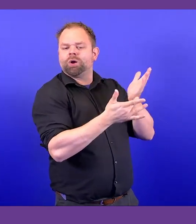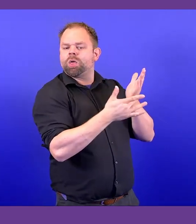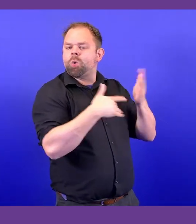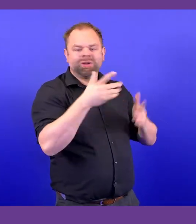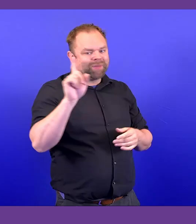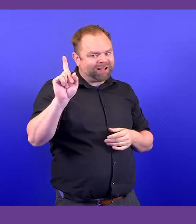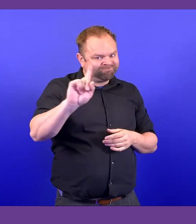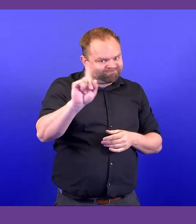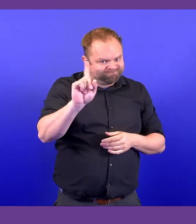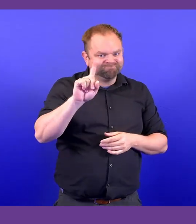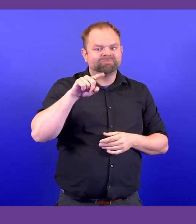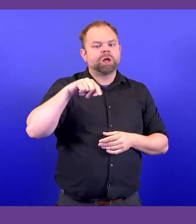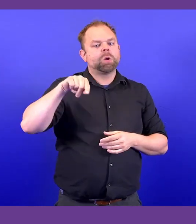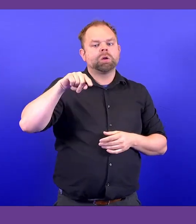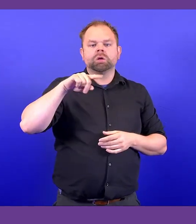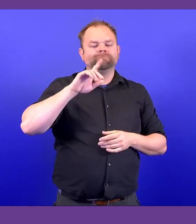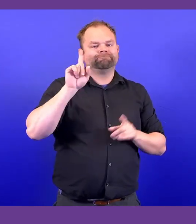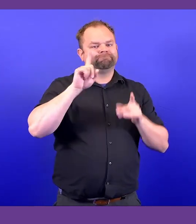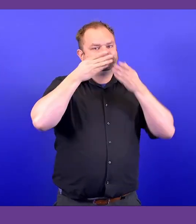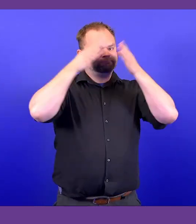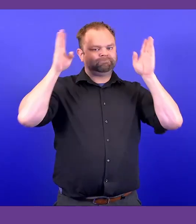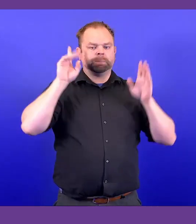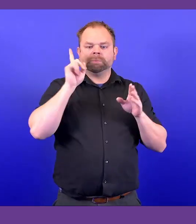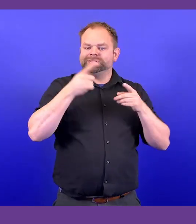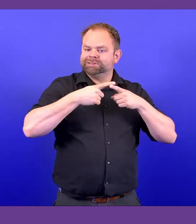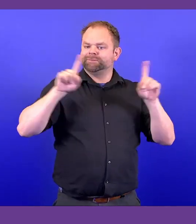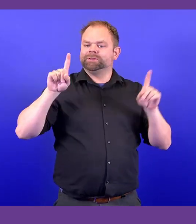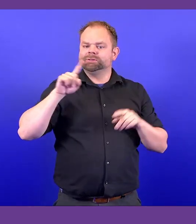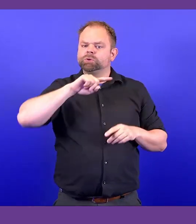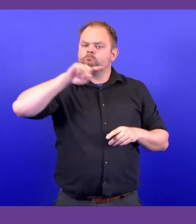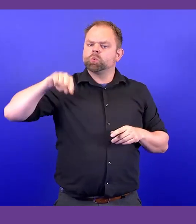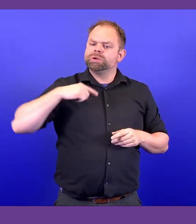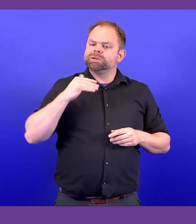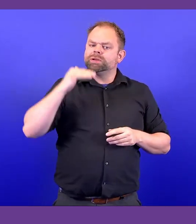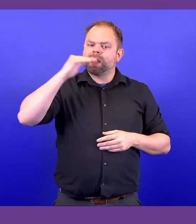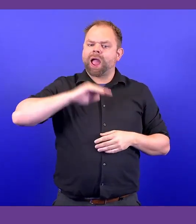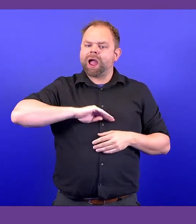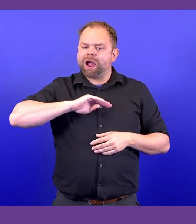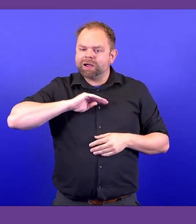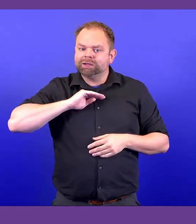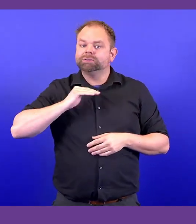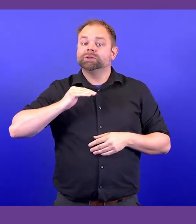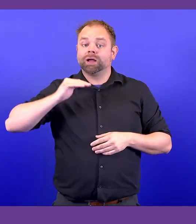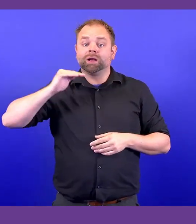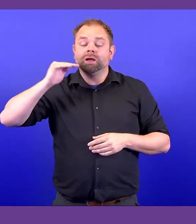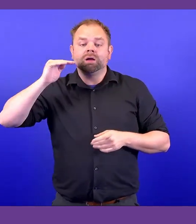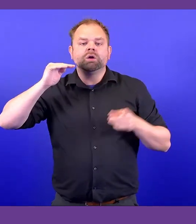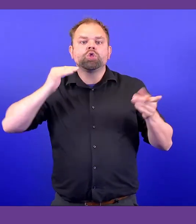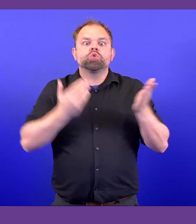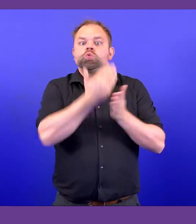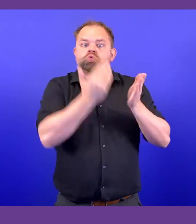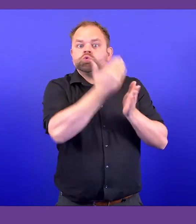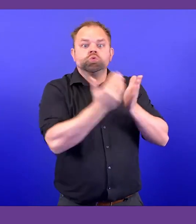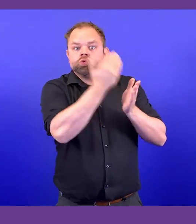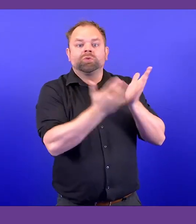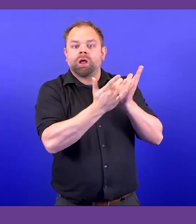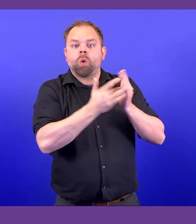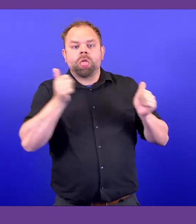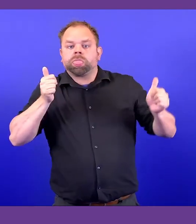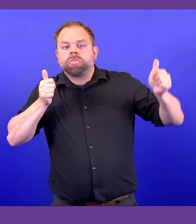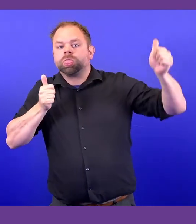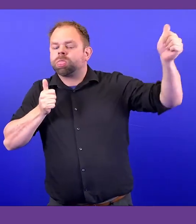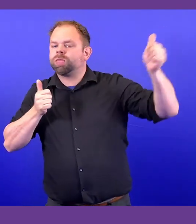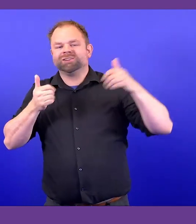of absorbing as we age, or if we have particular needs. So I think it's hugely important in the transport